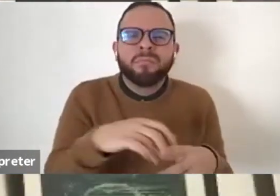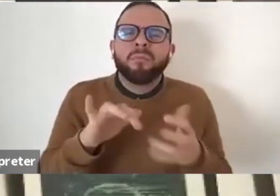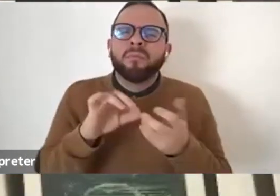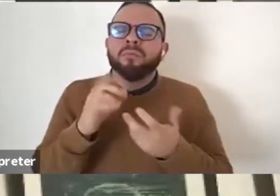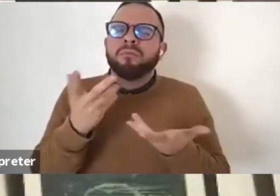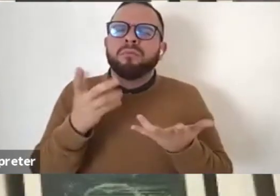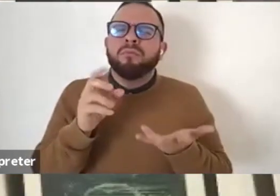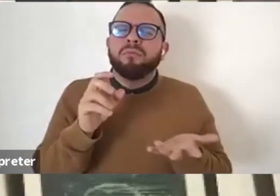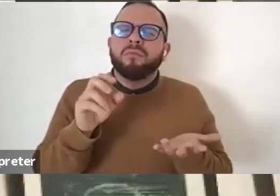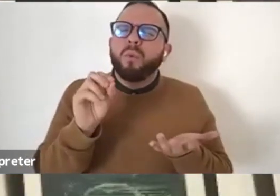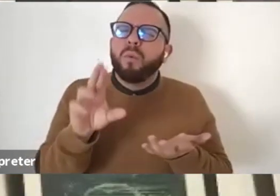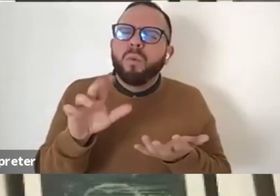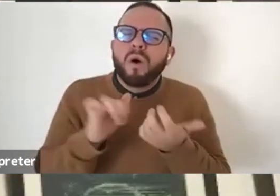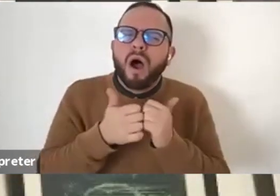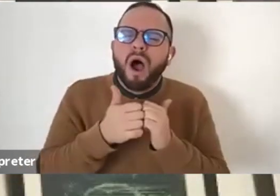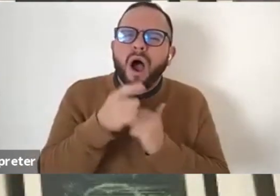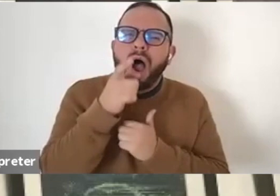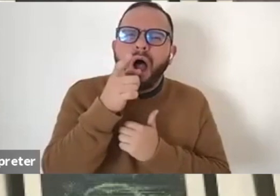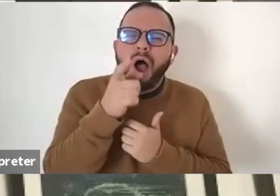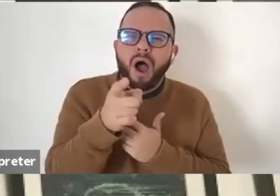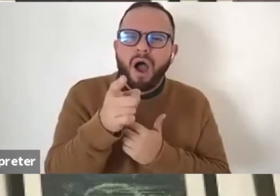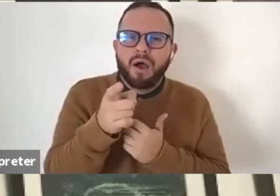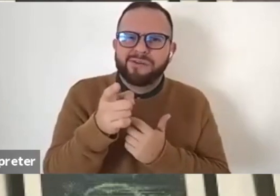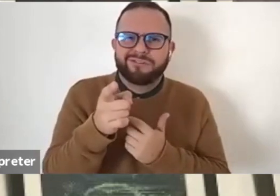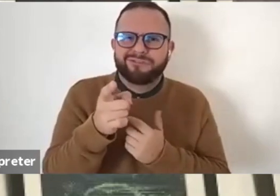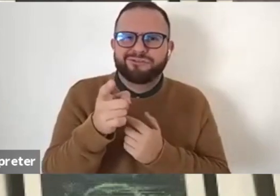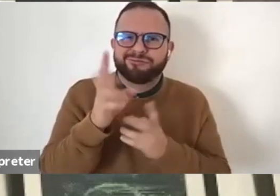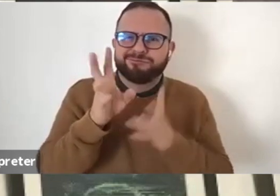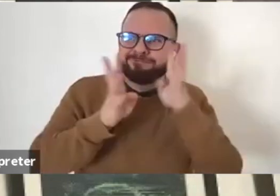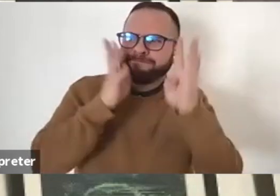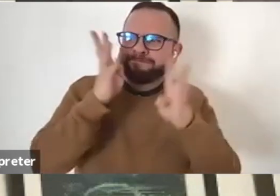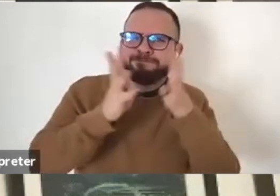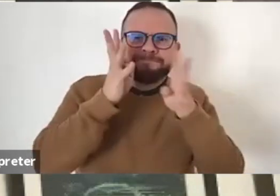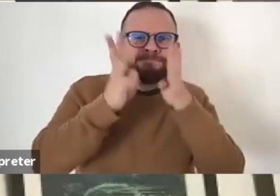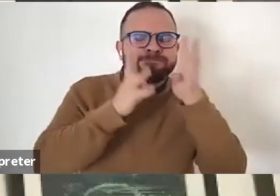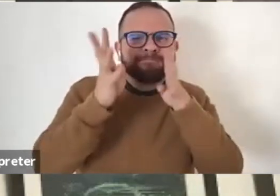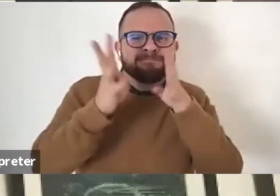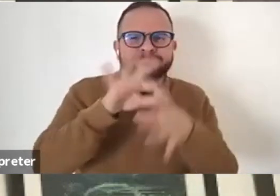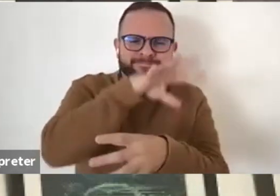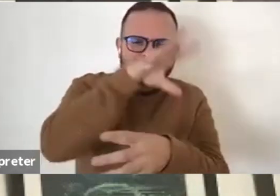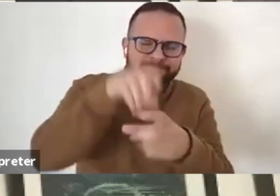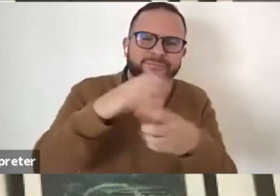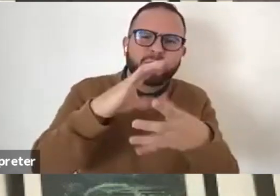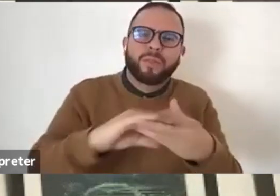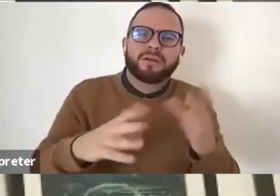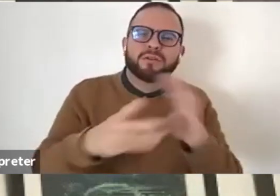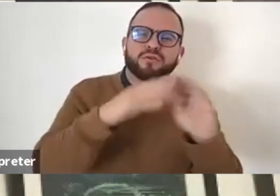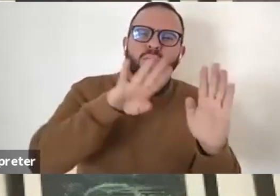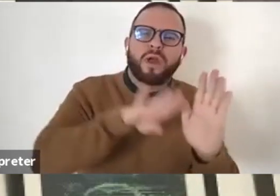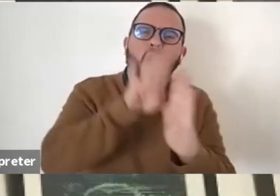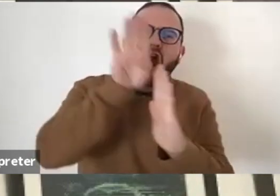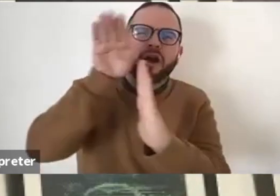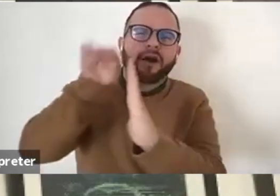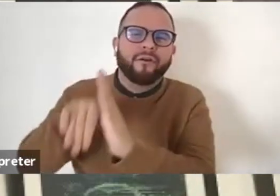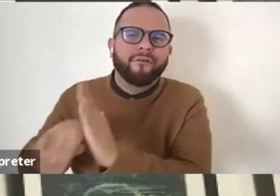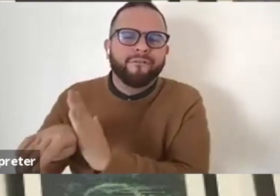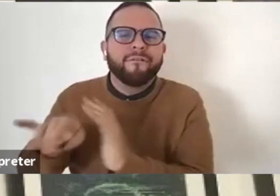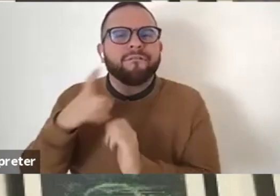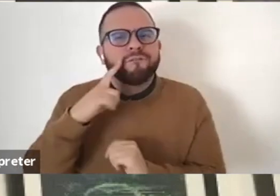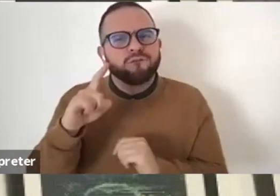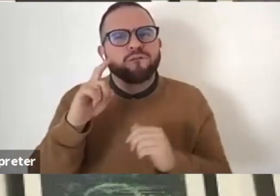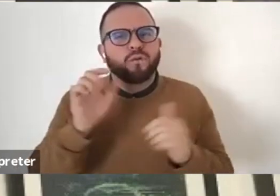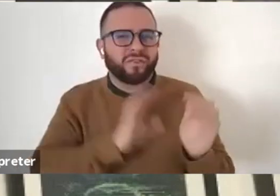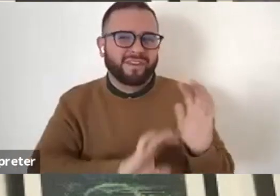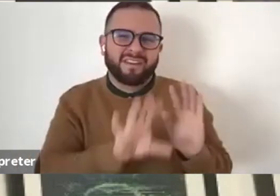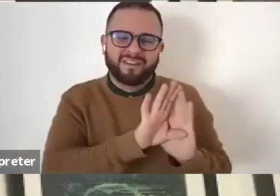going to build this into each of the story arcs, for the characters? And it's really like a dance.